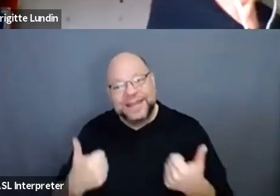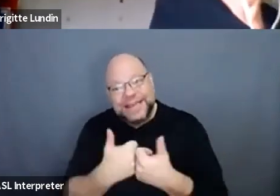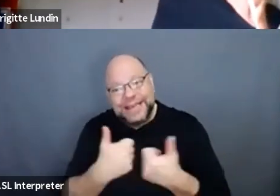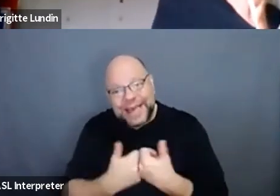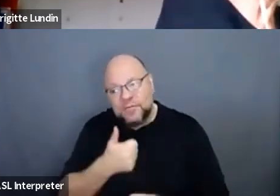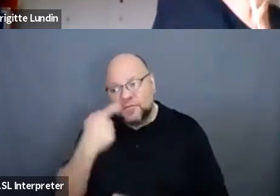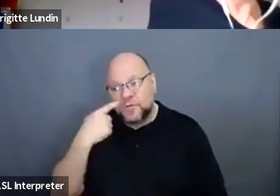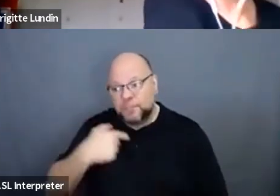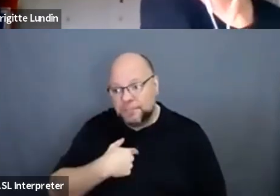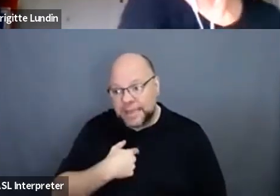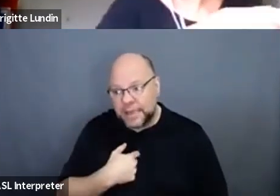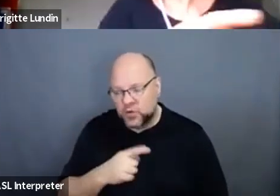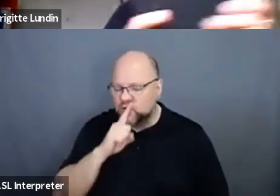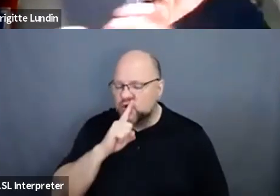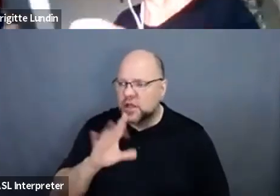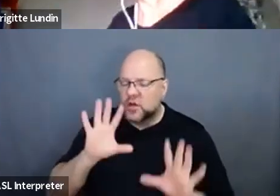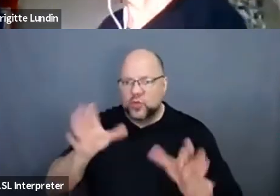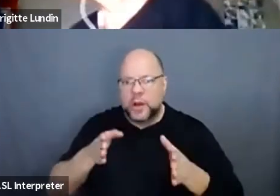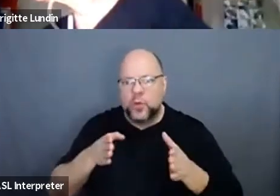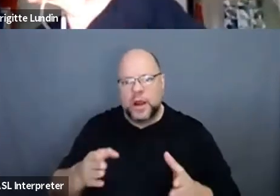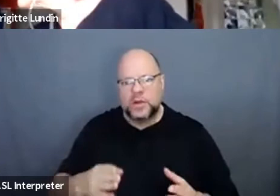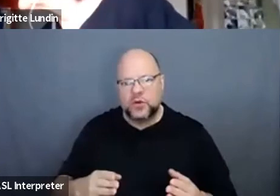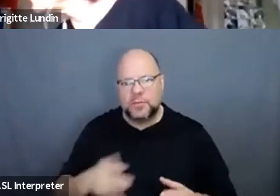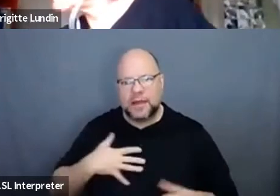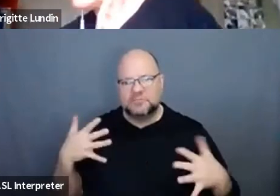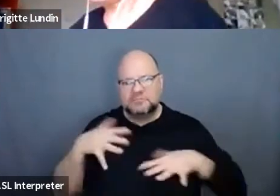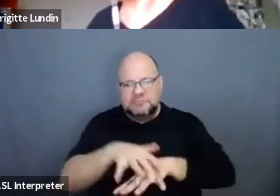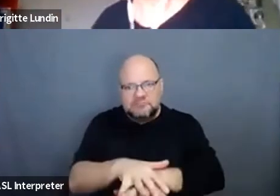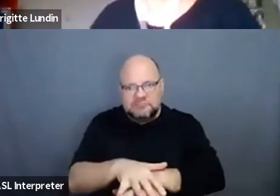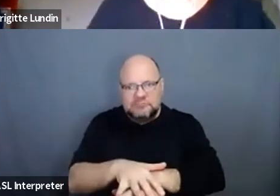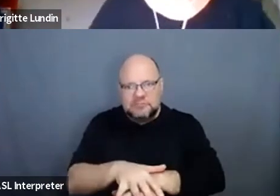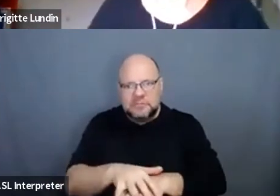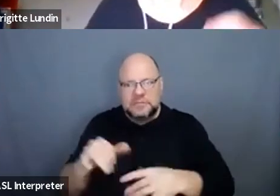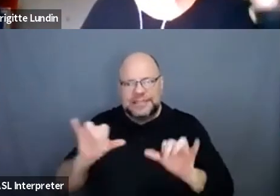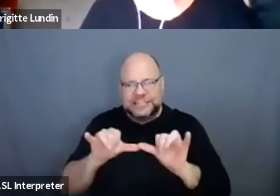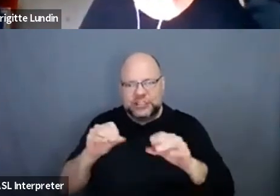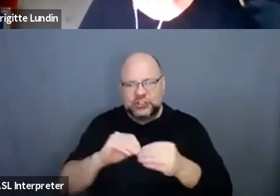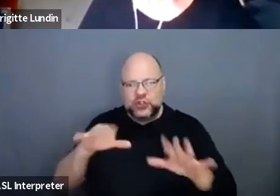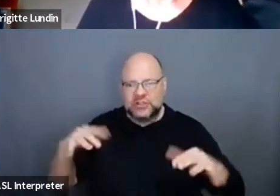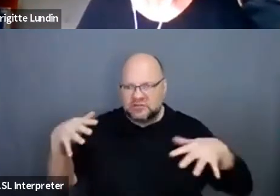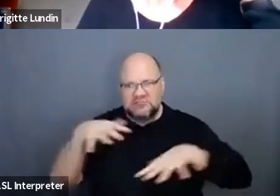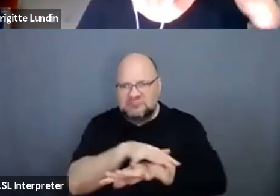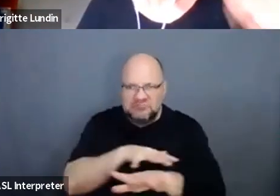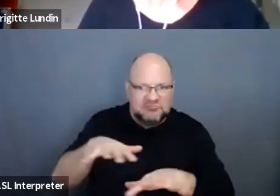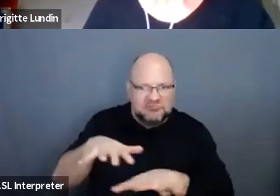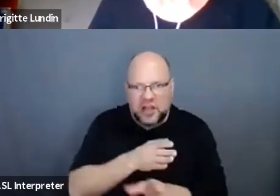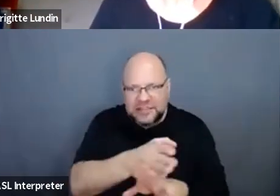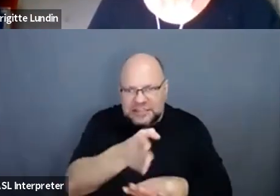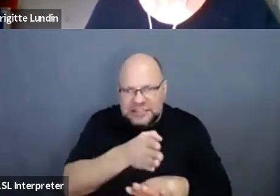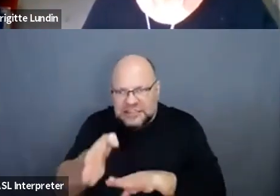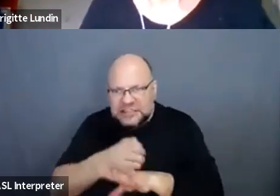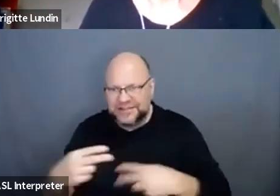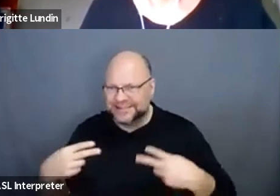for me, was a really great way to break my interdisciplinary engineering students who seemed to be stuck a lot of the